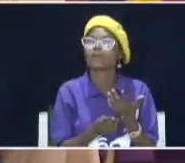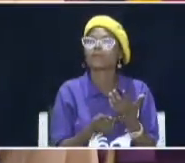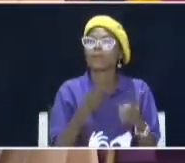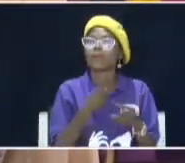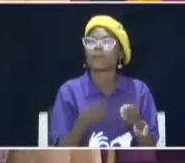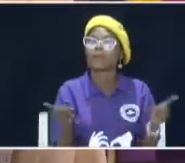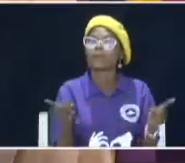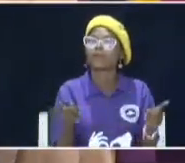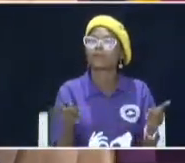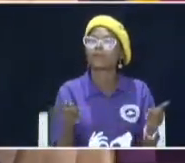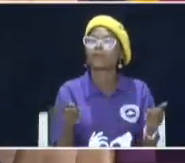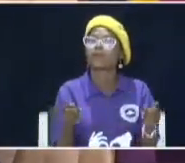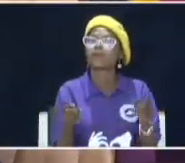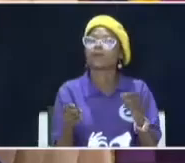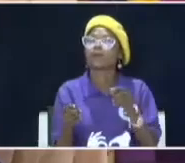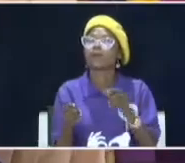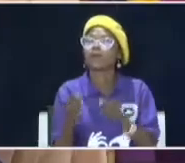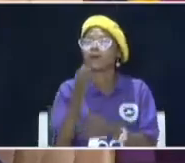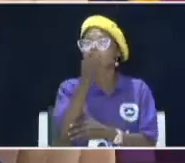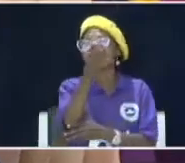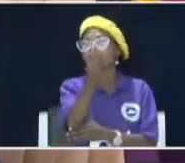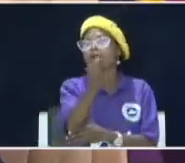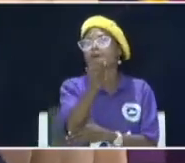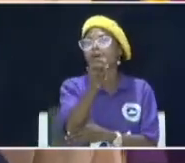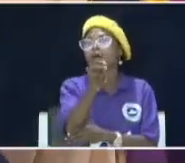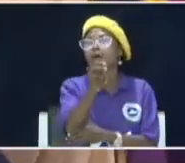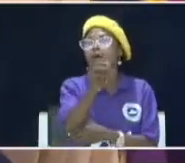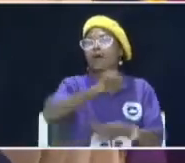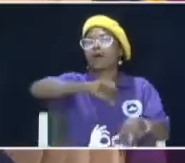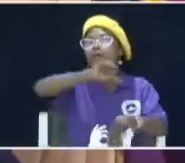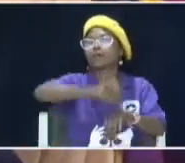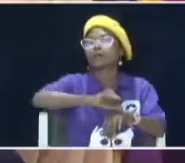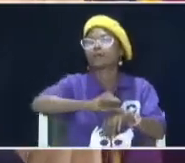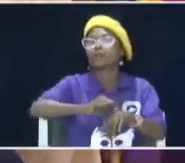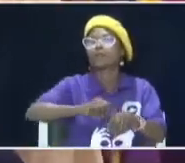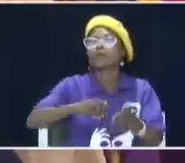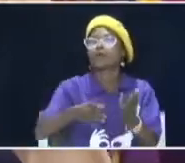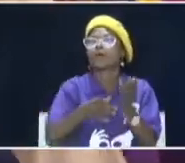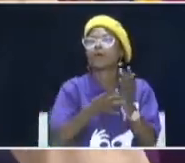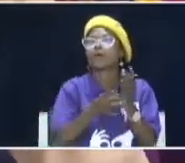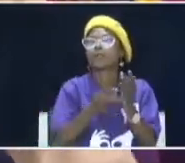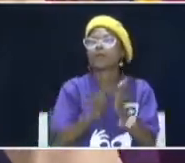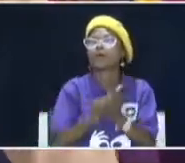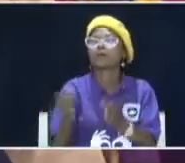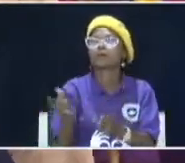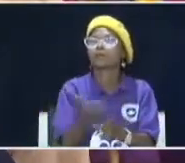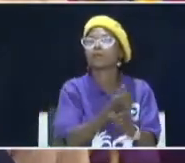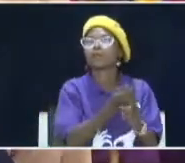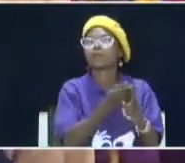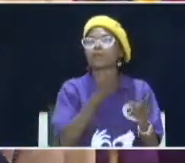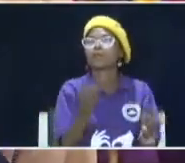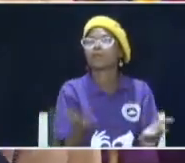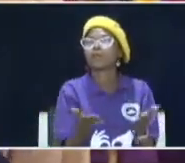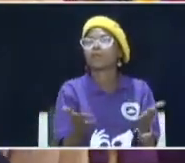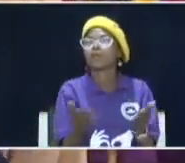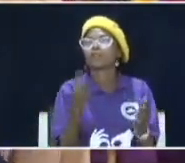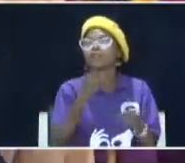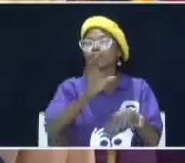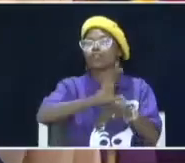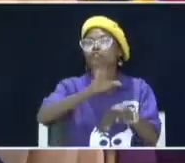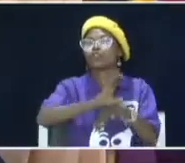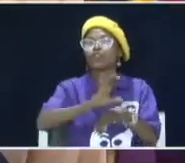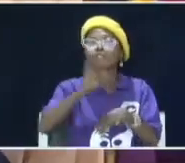But an anointing oil that was taken from here to the church I attend in Warri,